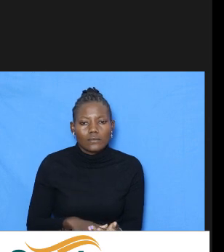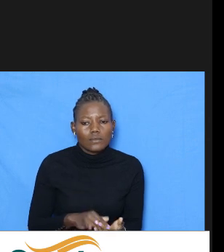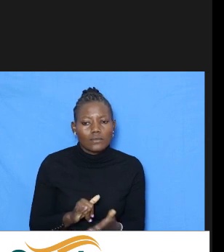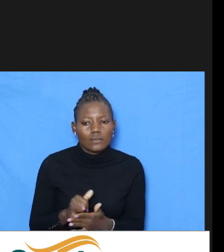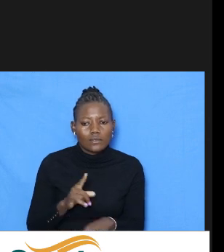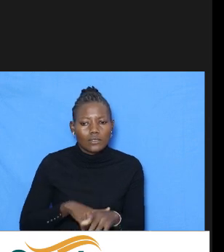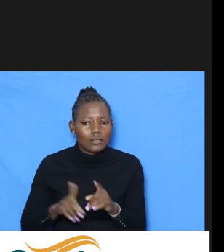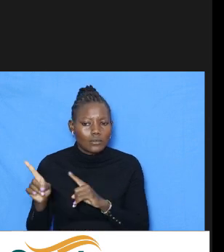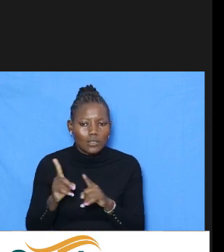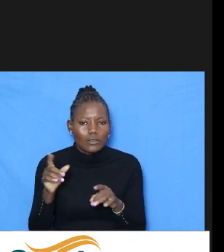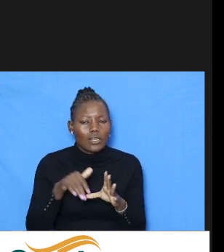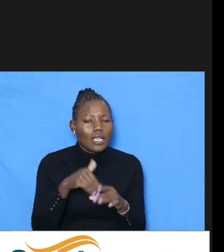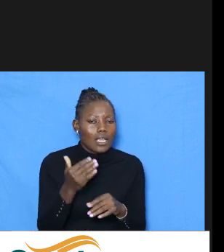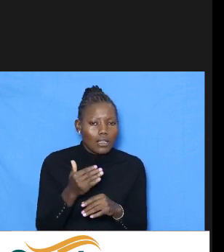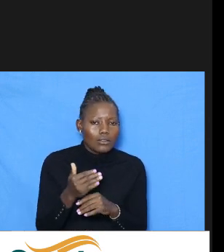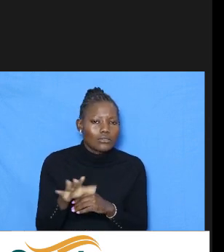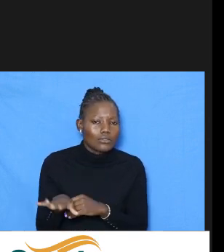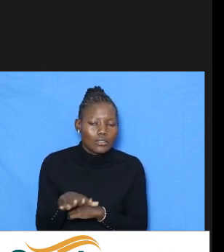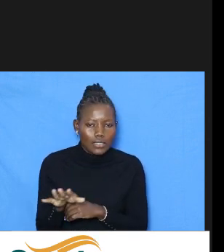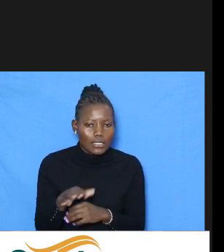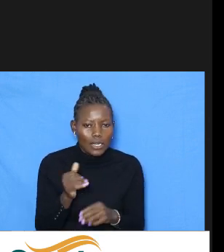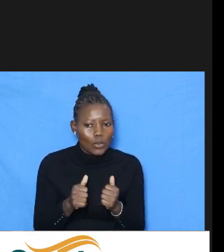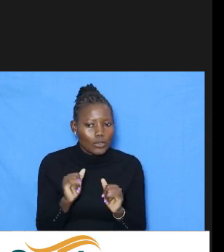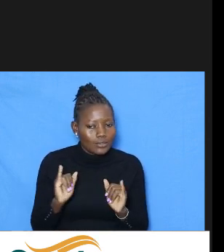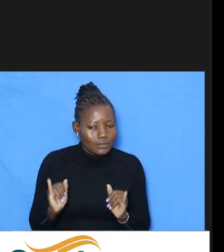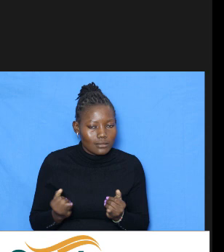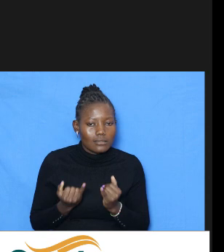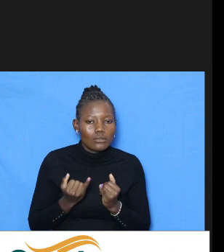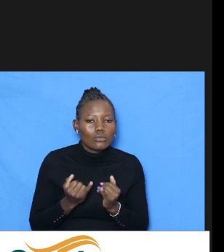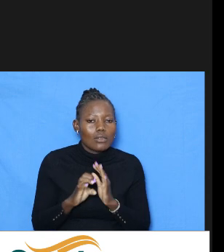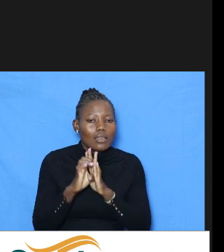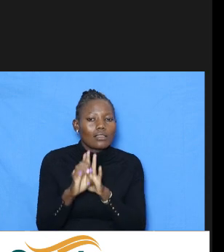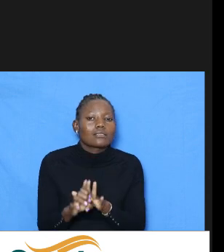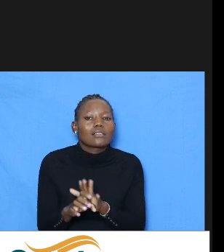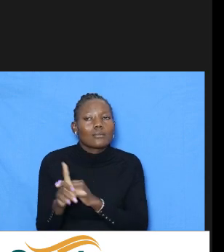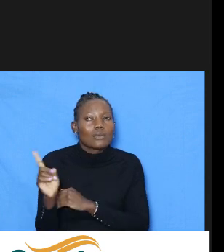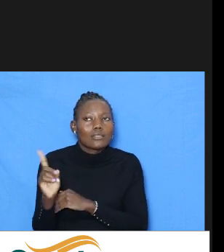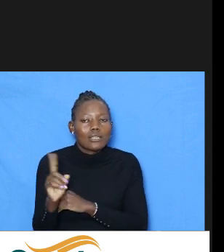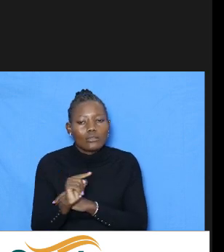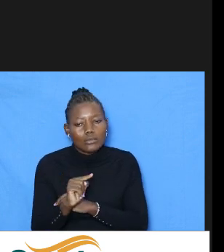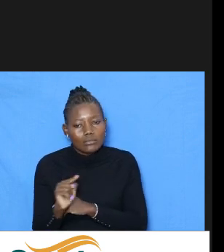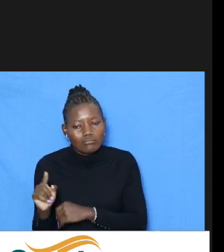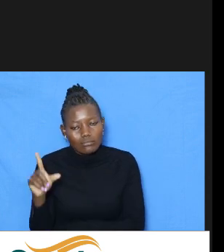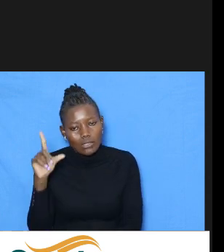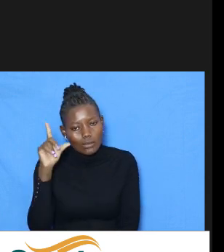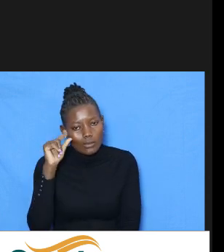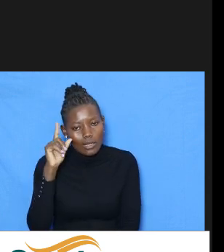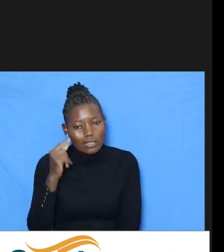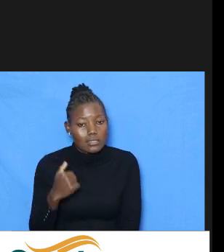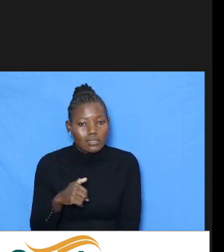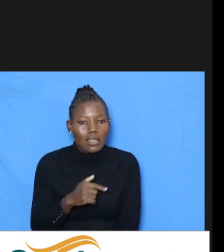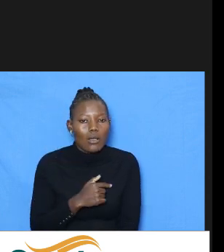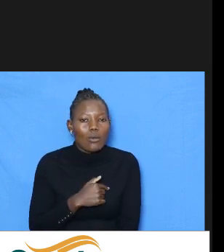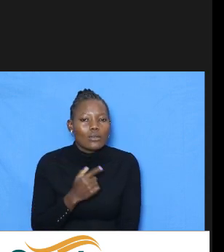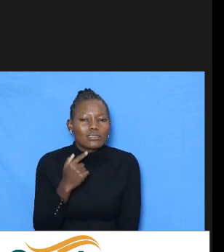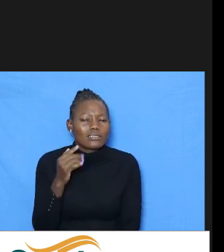you're traveling out of an area that is new to you, like for example, Nairobi to Mombasa, we usually,